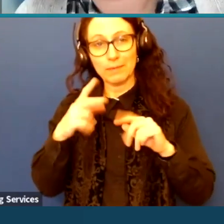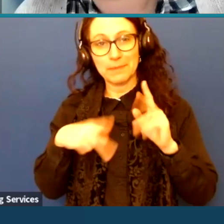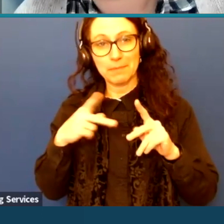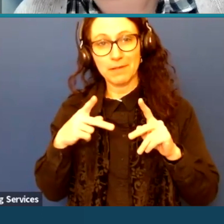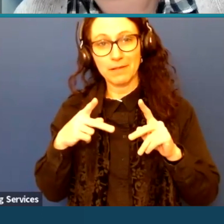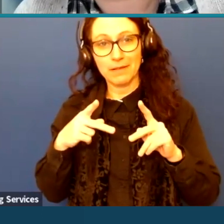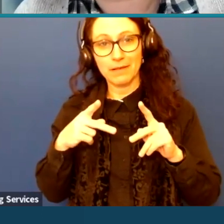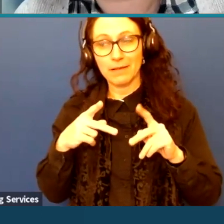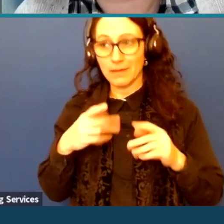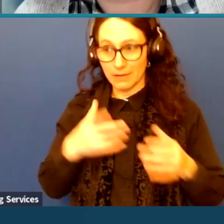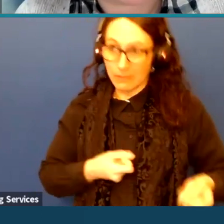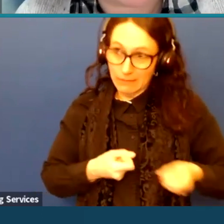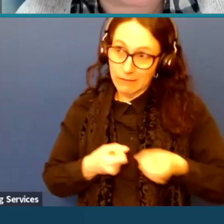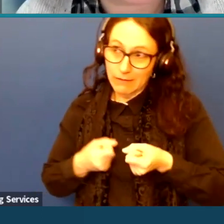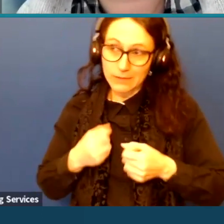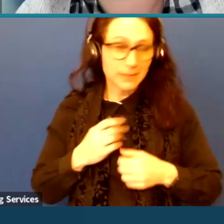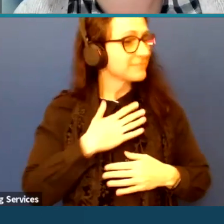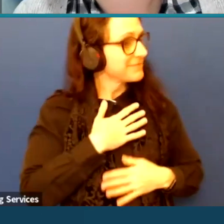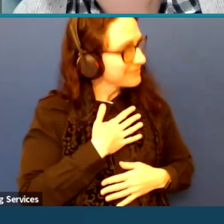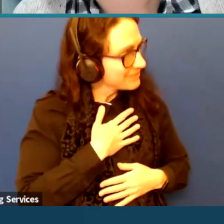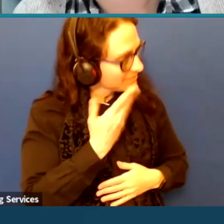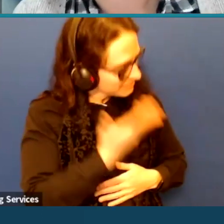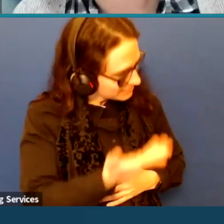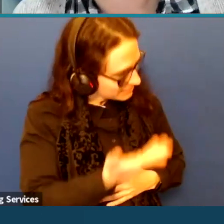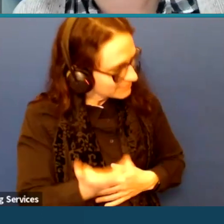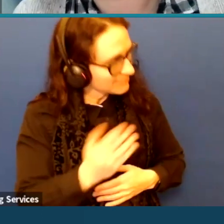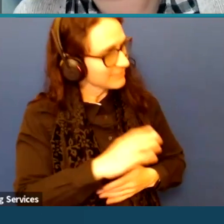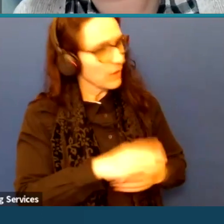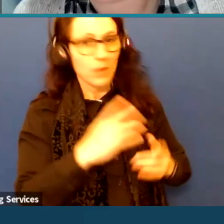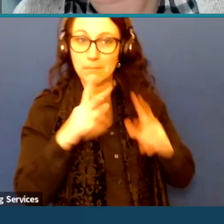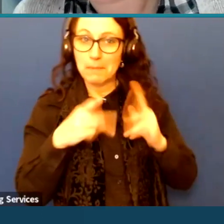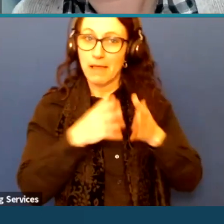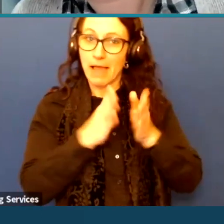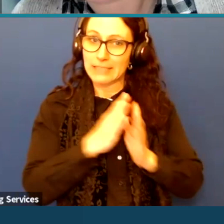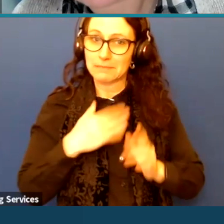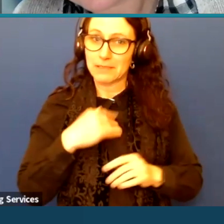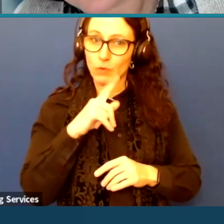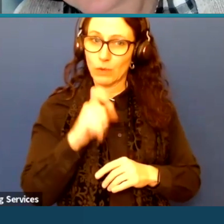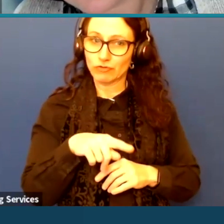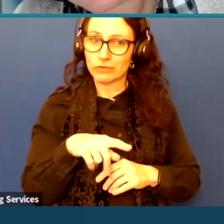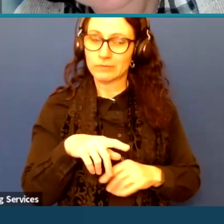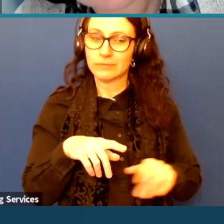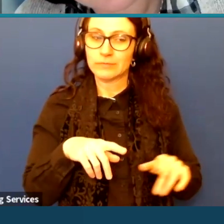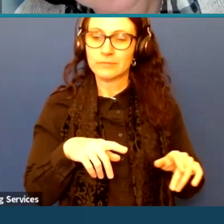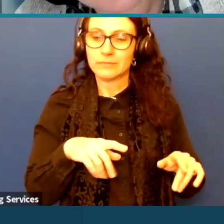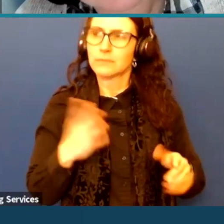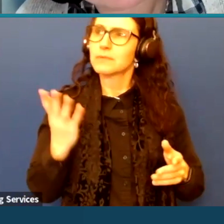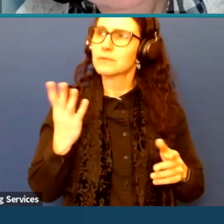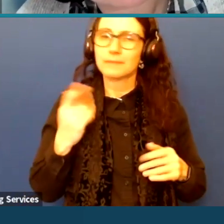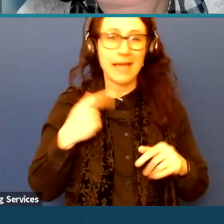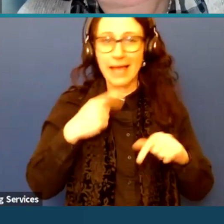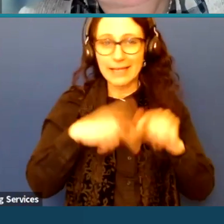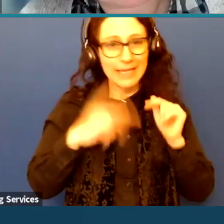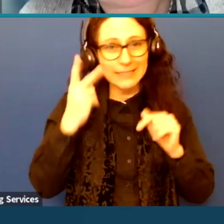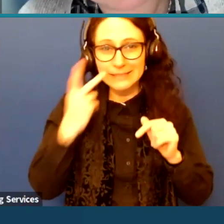appreciate, is when people ask me the question, I'm always, because I can't see,